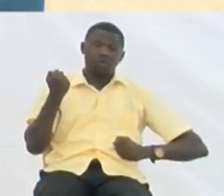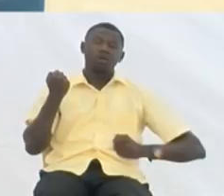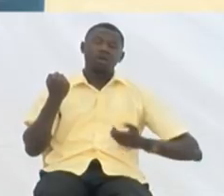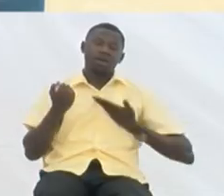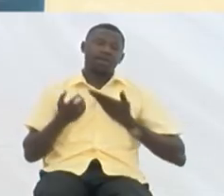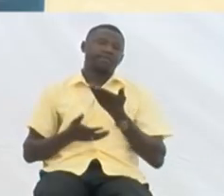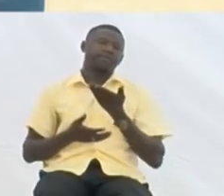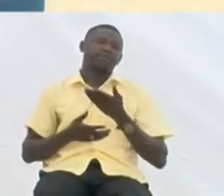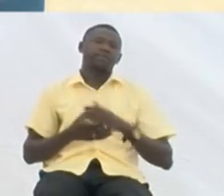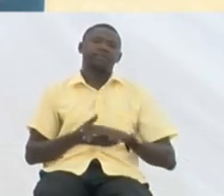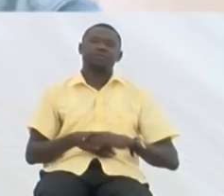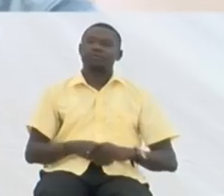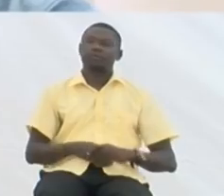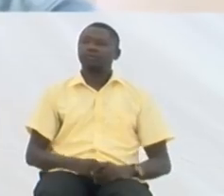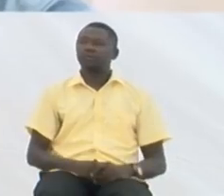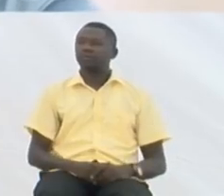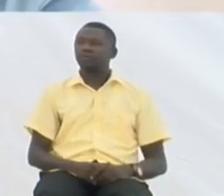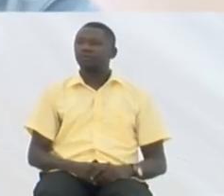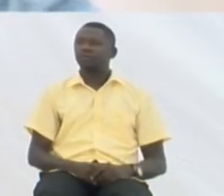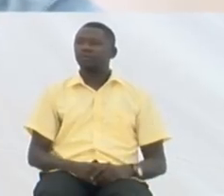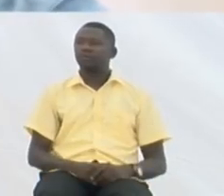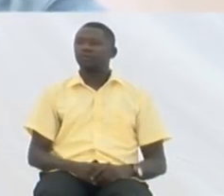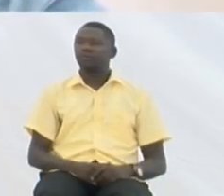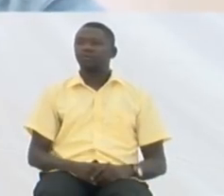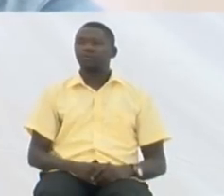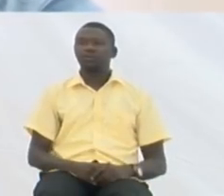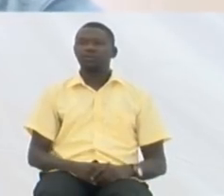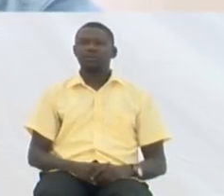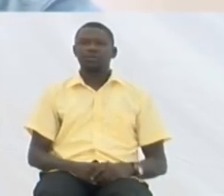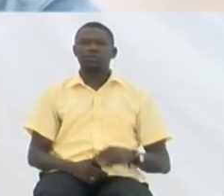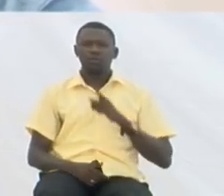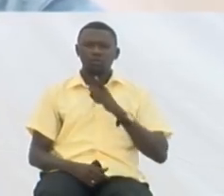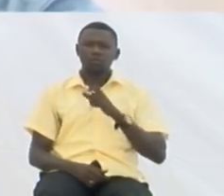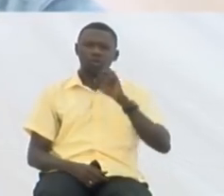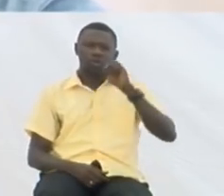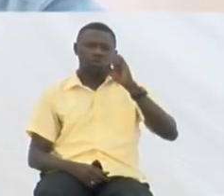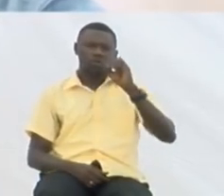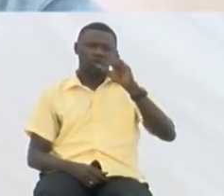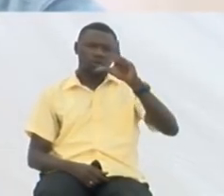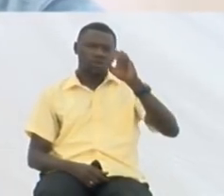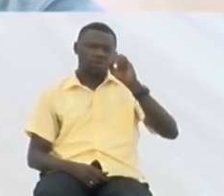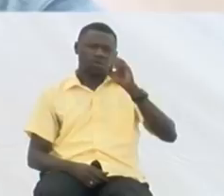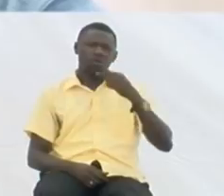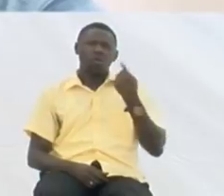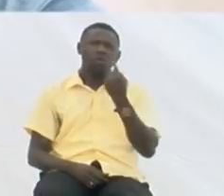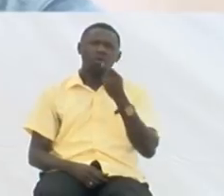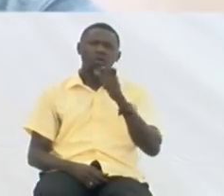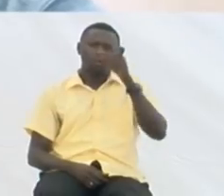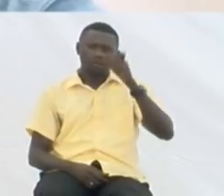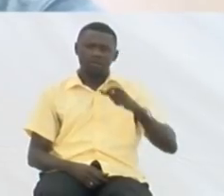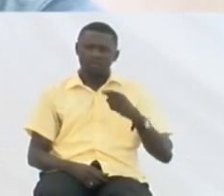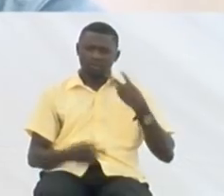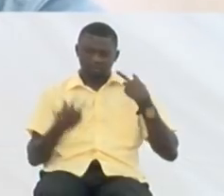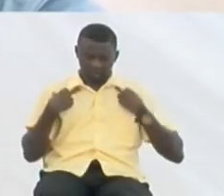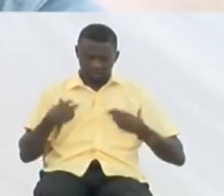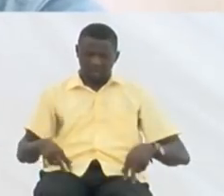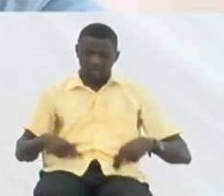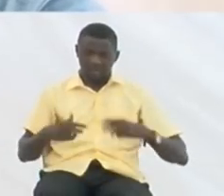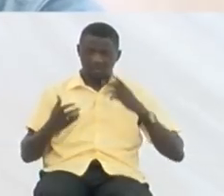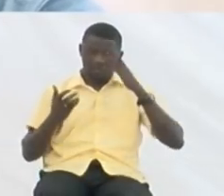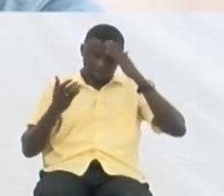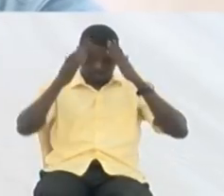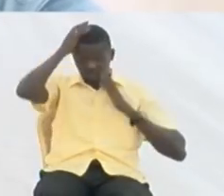him. Was Solo Bojang the only soldier or the only person dressed as a soldier in this group?